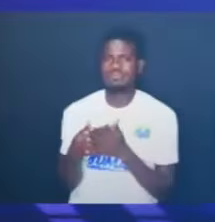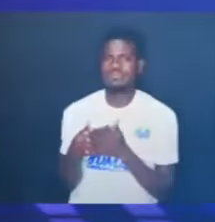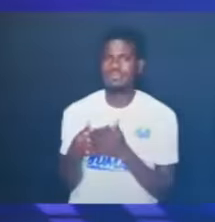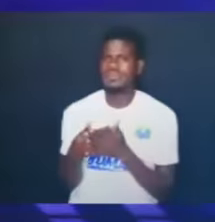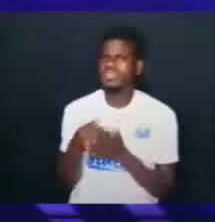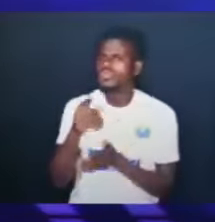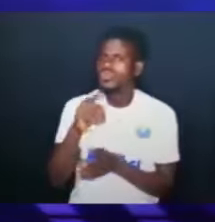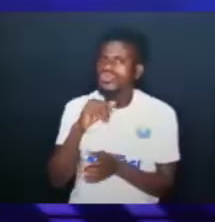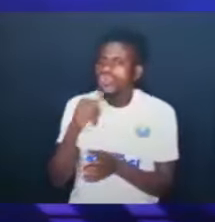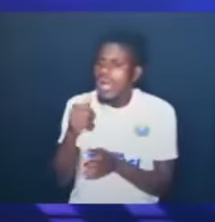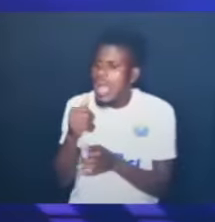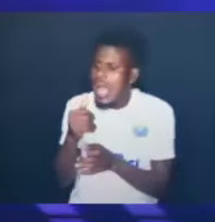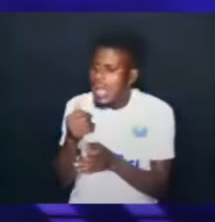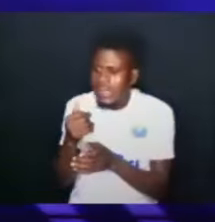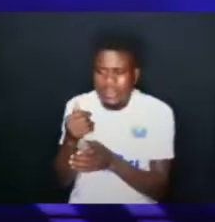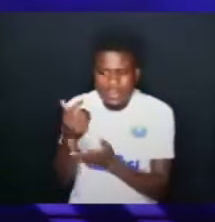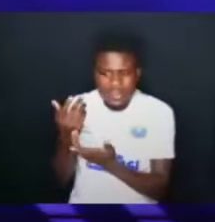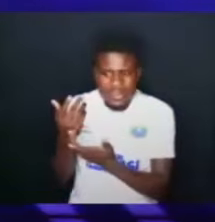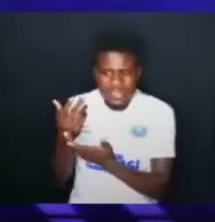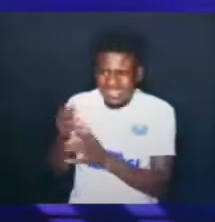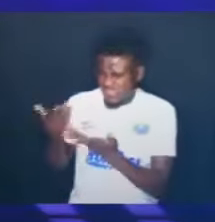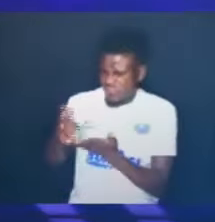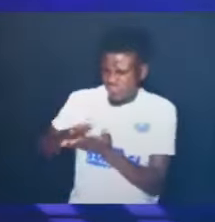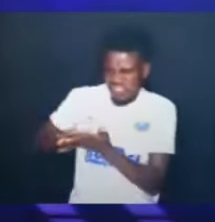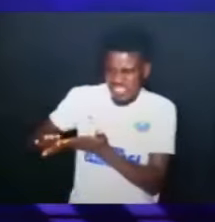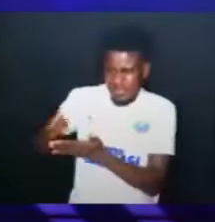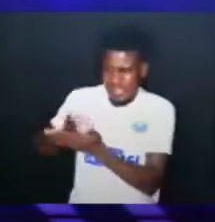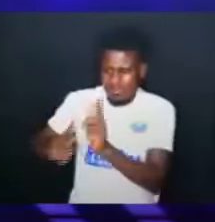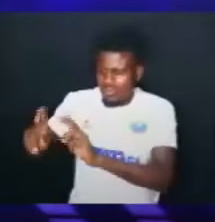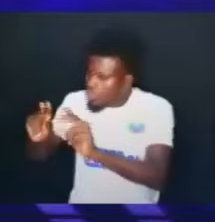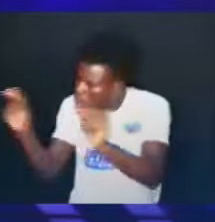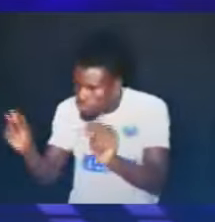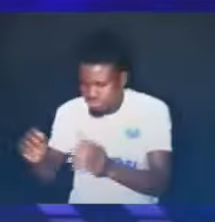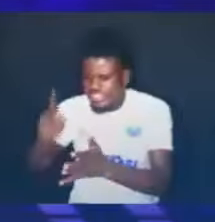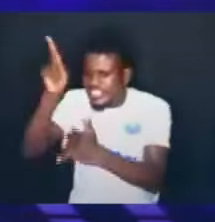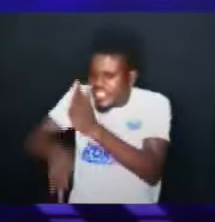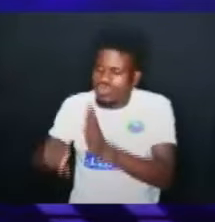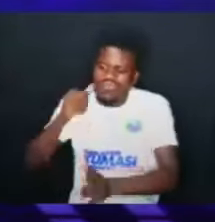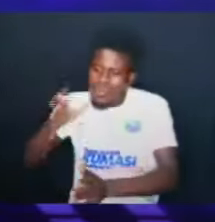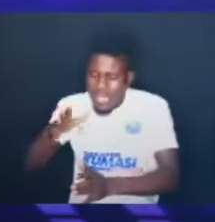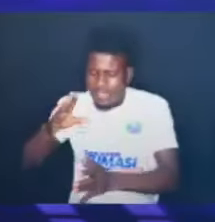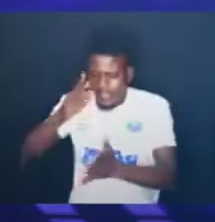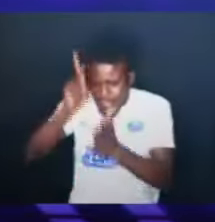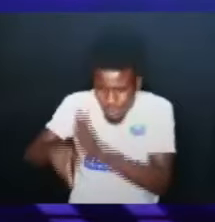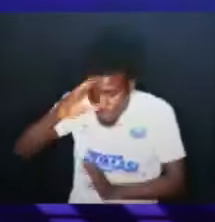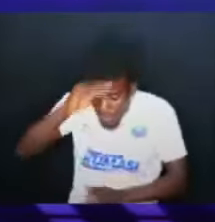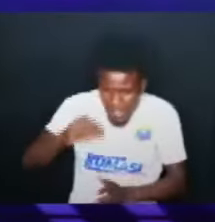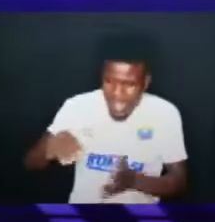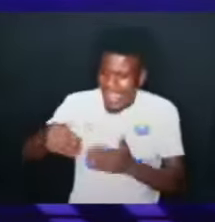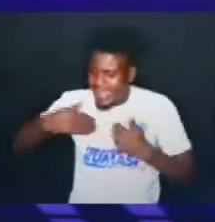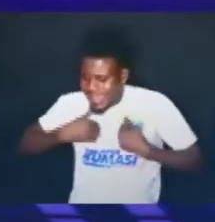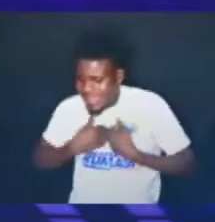Do not spare them. Put to death men and women, children and infant, cattle and